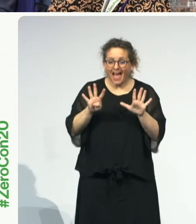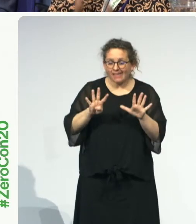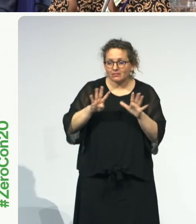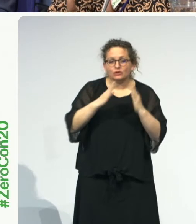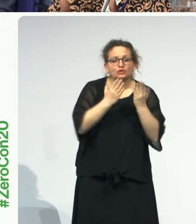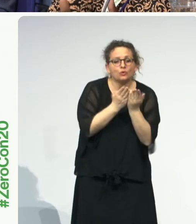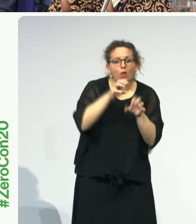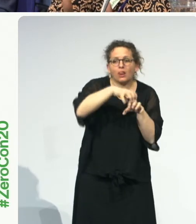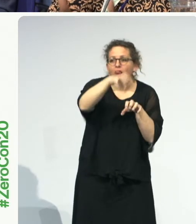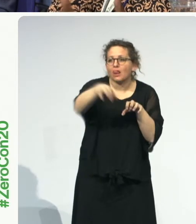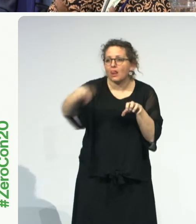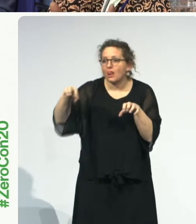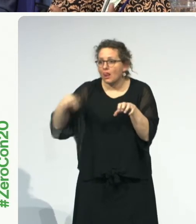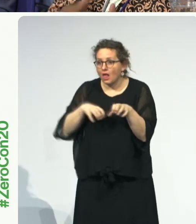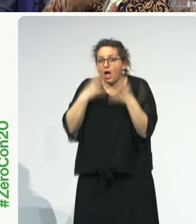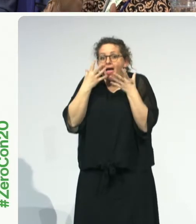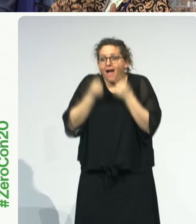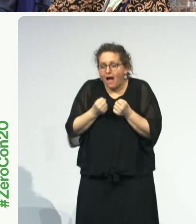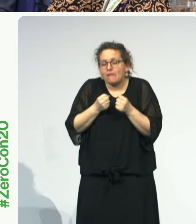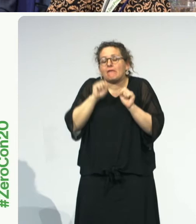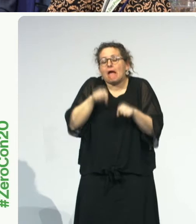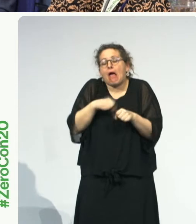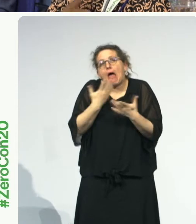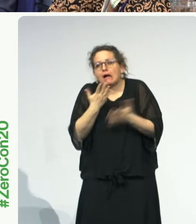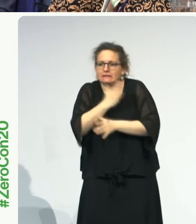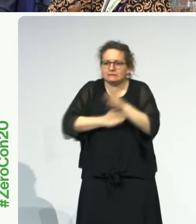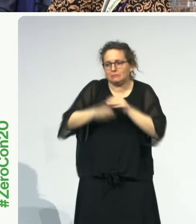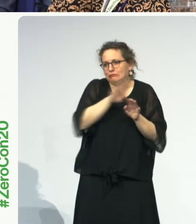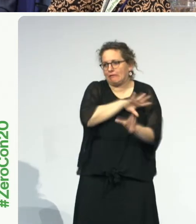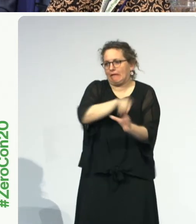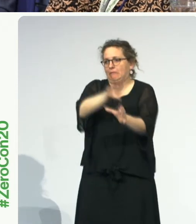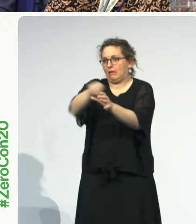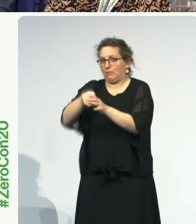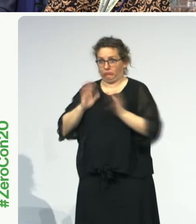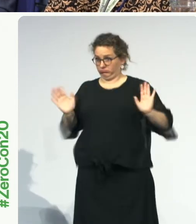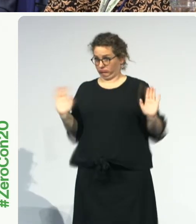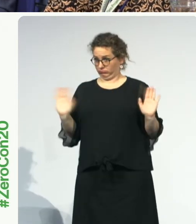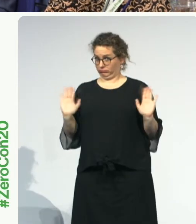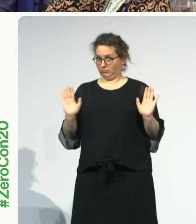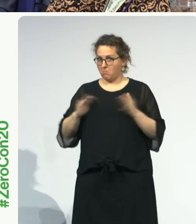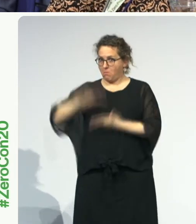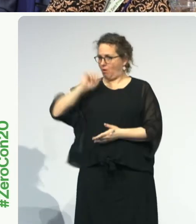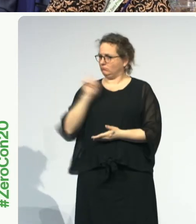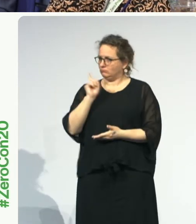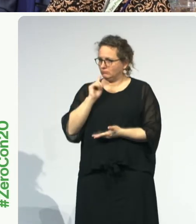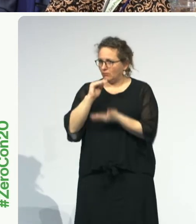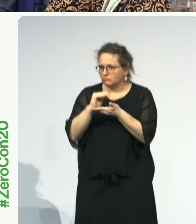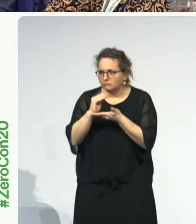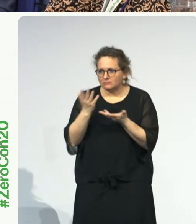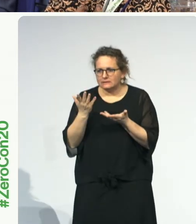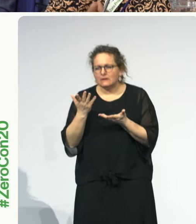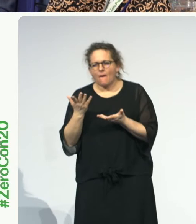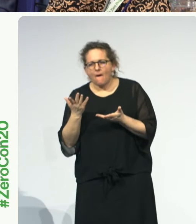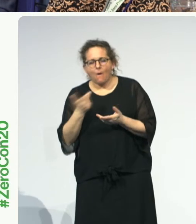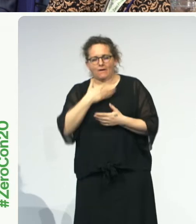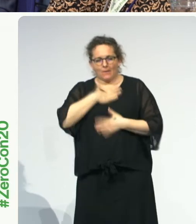at home. They were not sent in school. So when we began to introduce inclusive education in